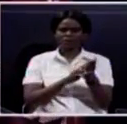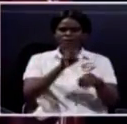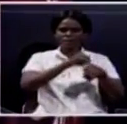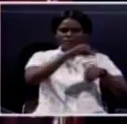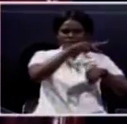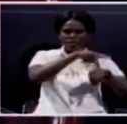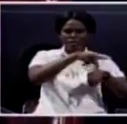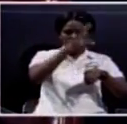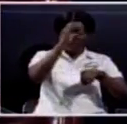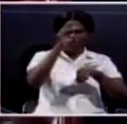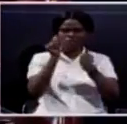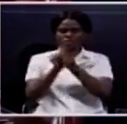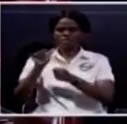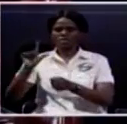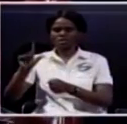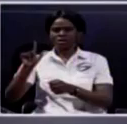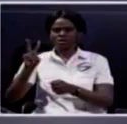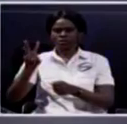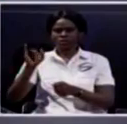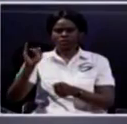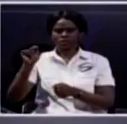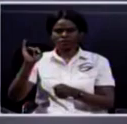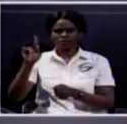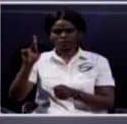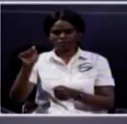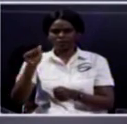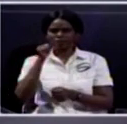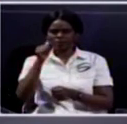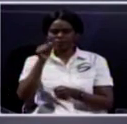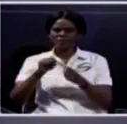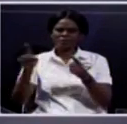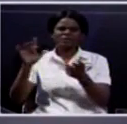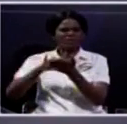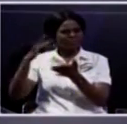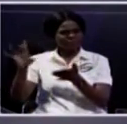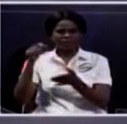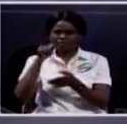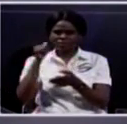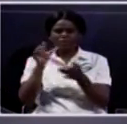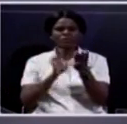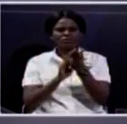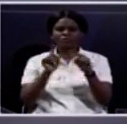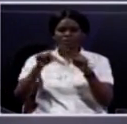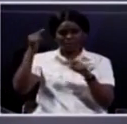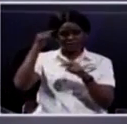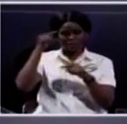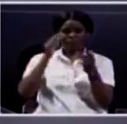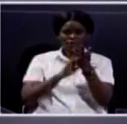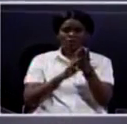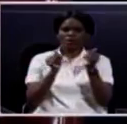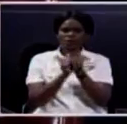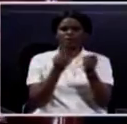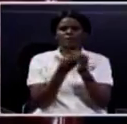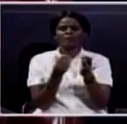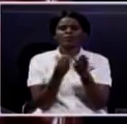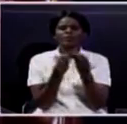Boys and Rutikila, there's a big disparity. But Rutikila Girls charges high. But this is a government school with a minimum amount.